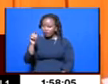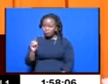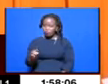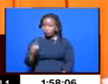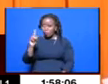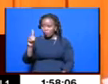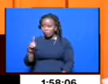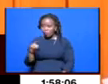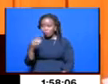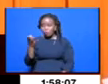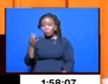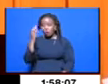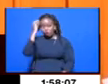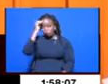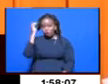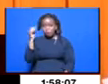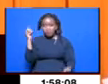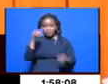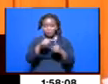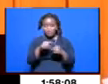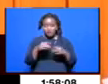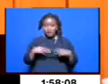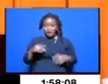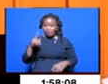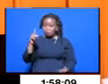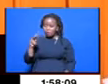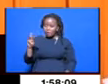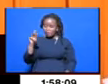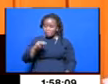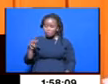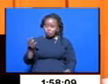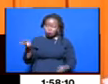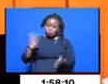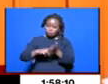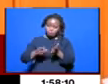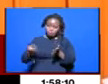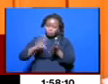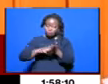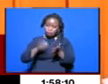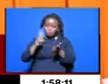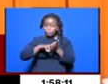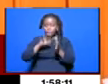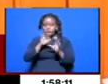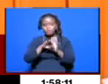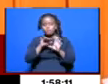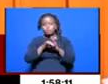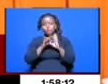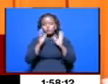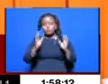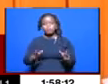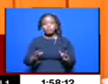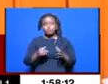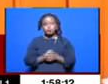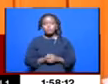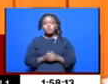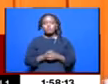initiative involving at least 1 million registered voters, Article 257(1). So it means